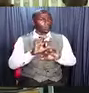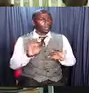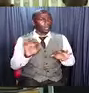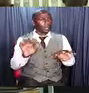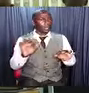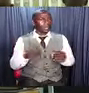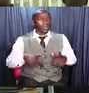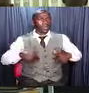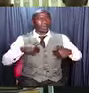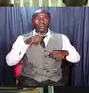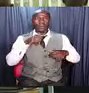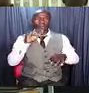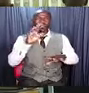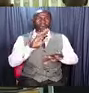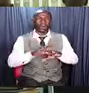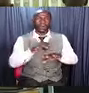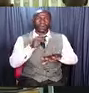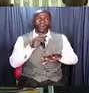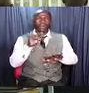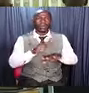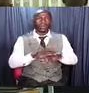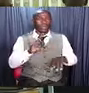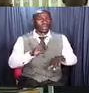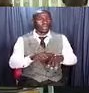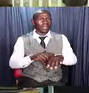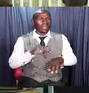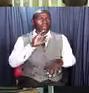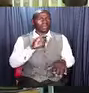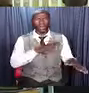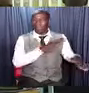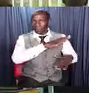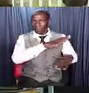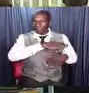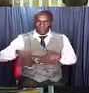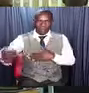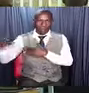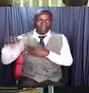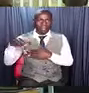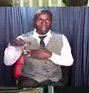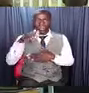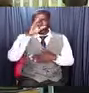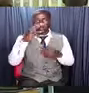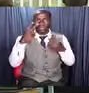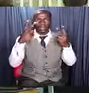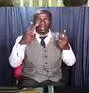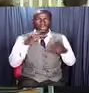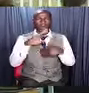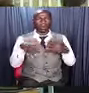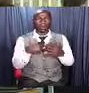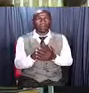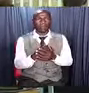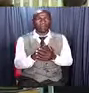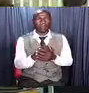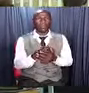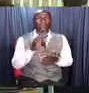was tena not maisha good, si vile. And life is not the same. Ni wakati unapita Mungu wetu anayaona hayo yote. It's a time that is passing by our God